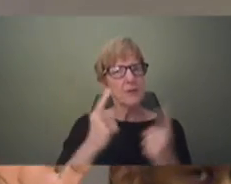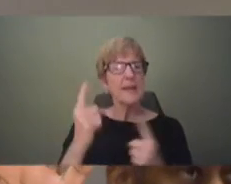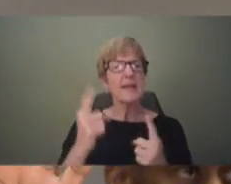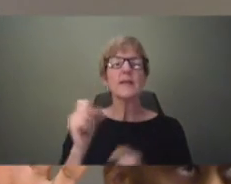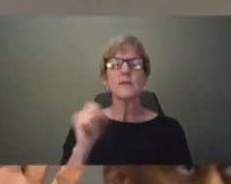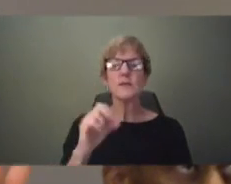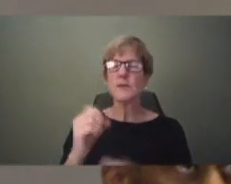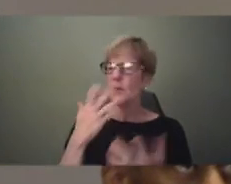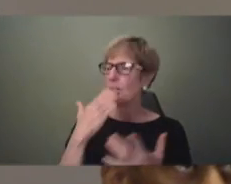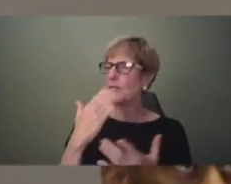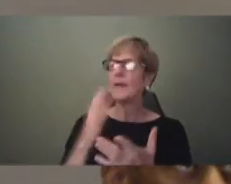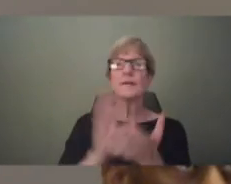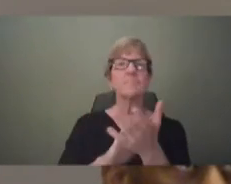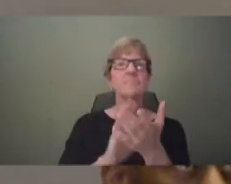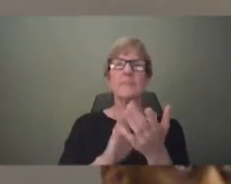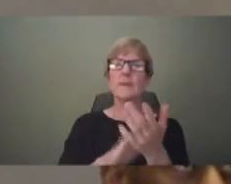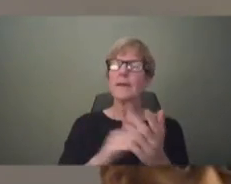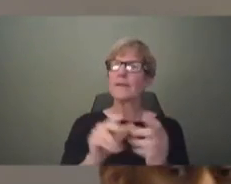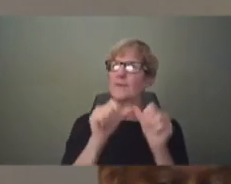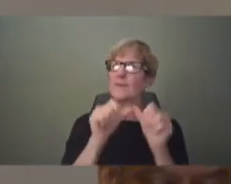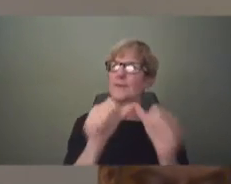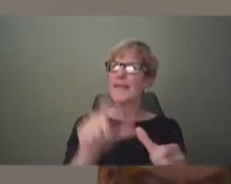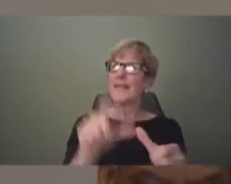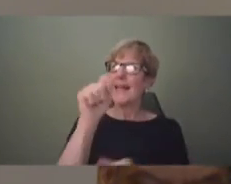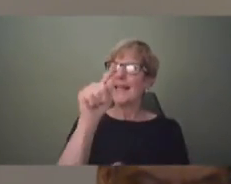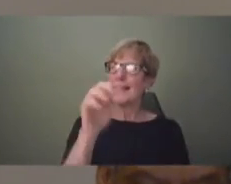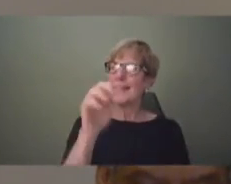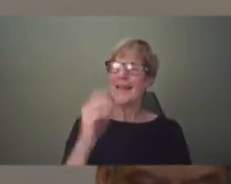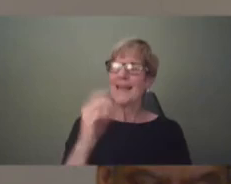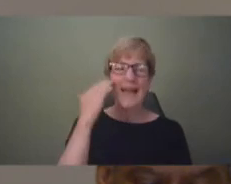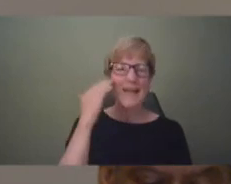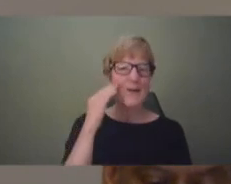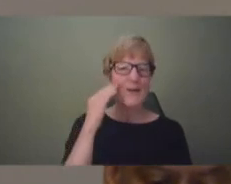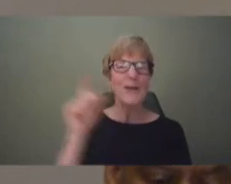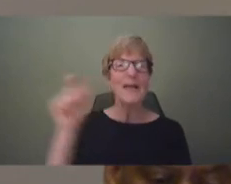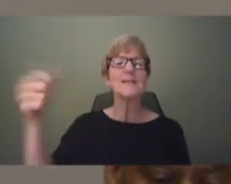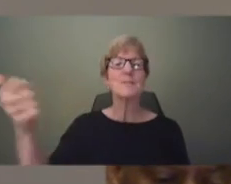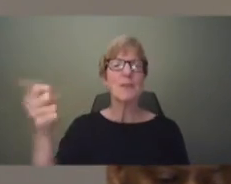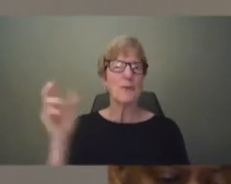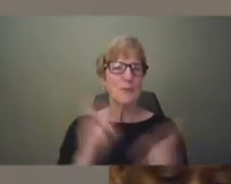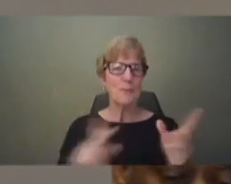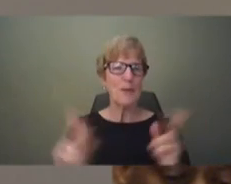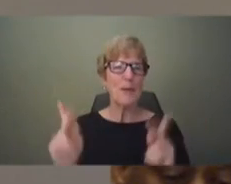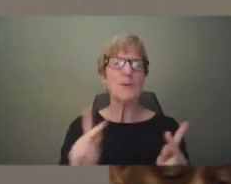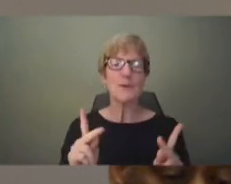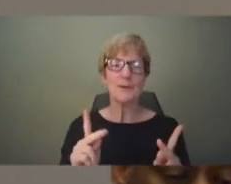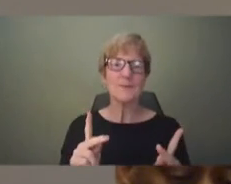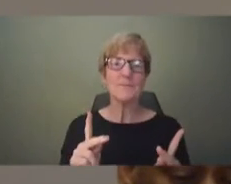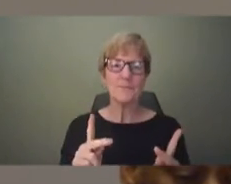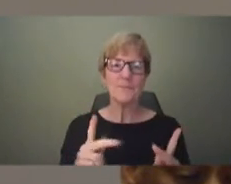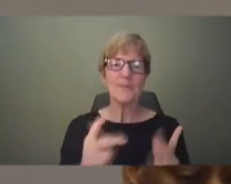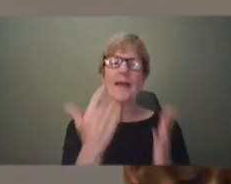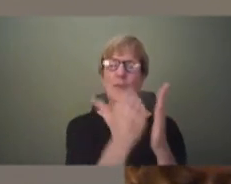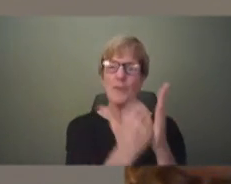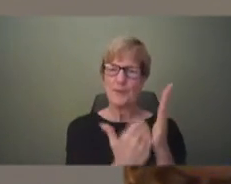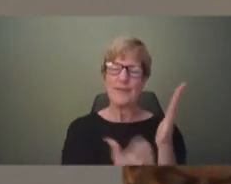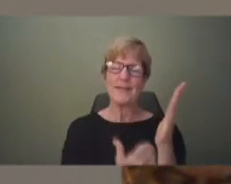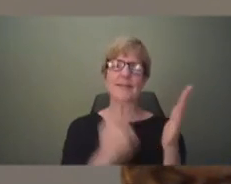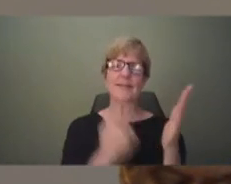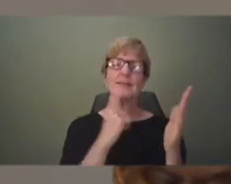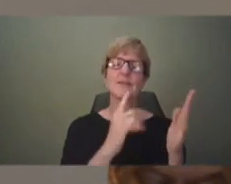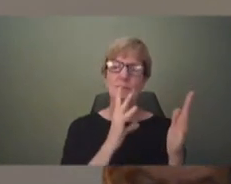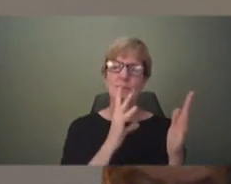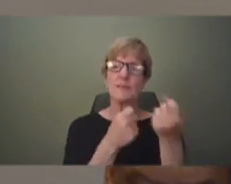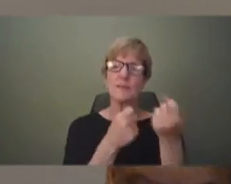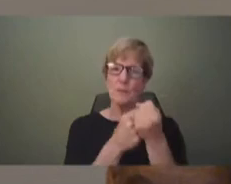you guys for staying late I know you had some uh other individuals who were on a list to speak in support of